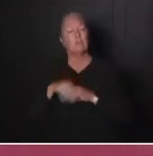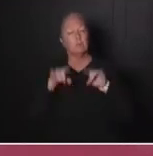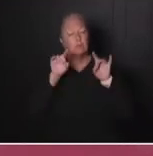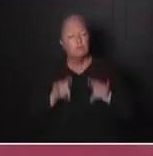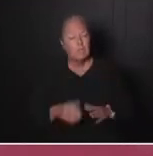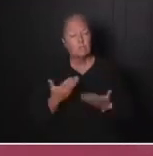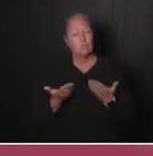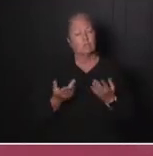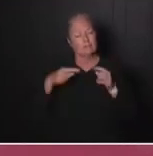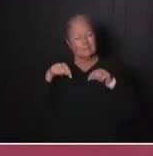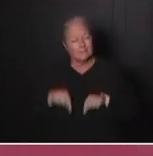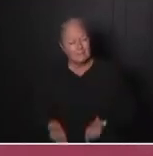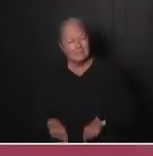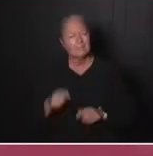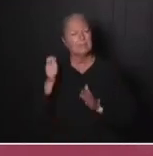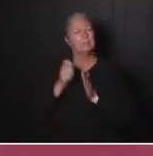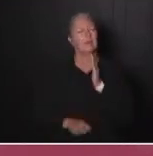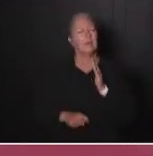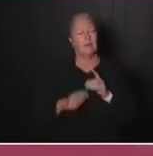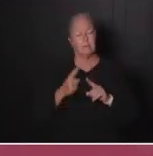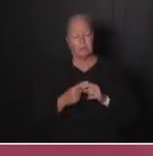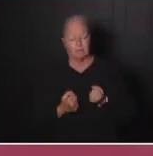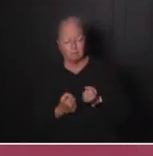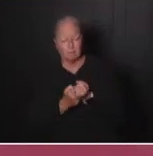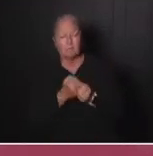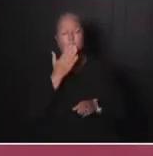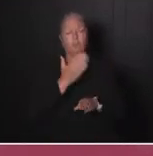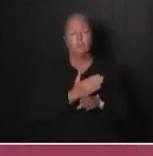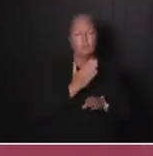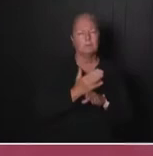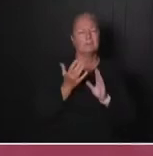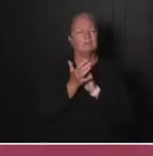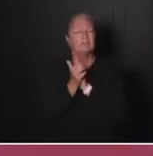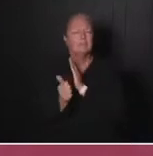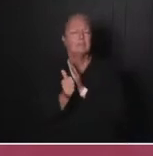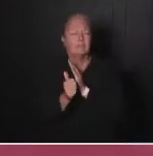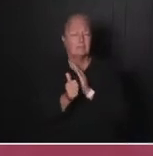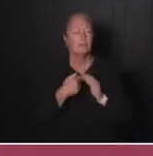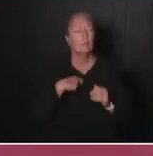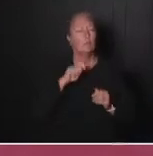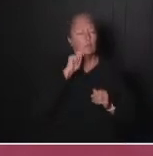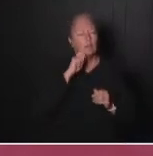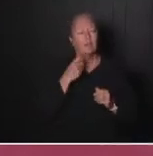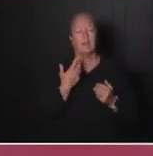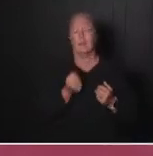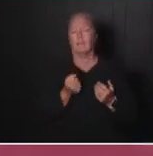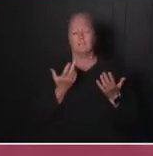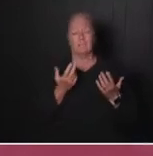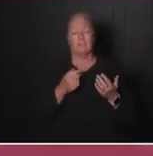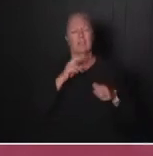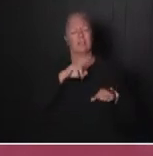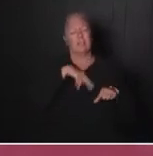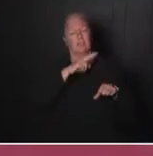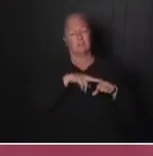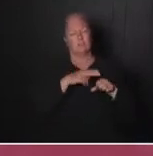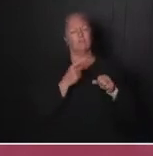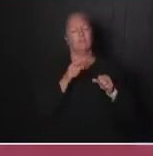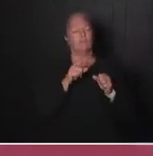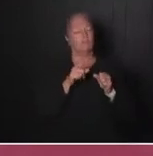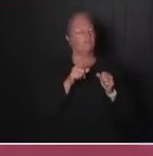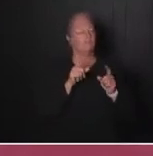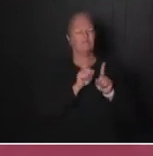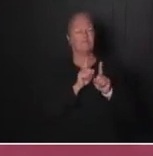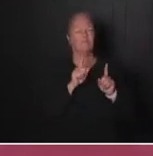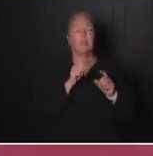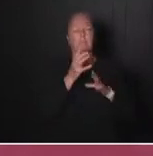services, supporting Australian jobs and skills. We'll create a national rail manufacturing plan to build